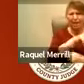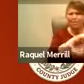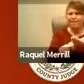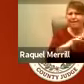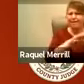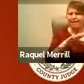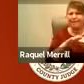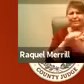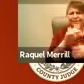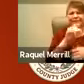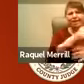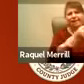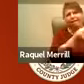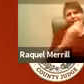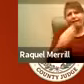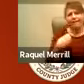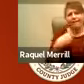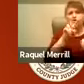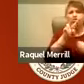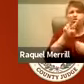to award us a